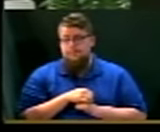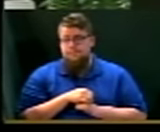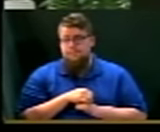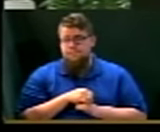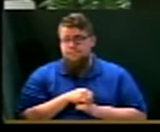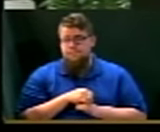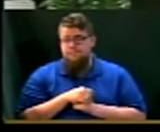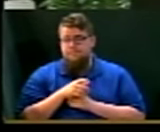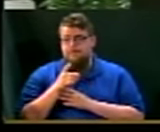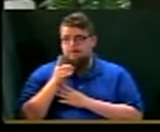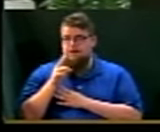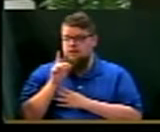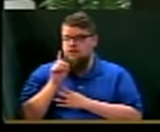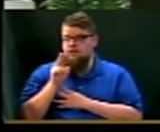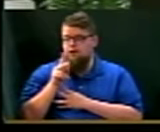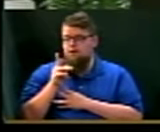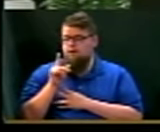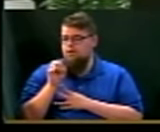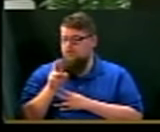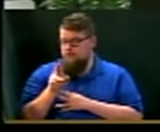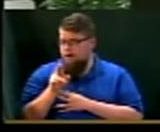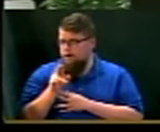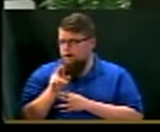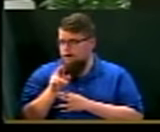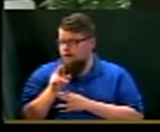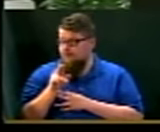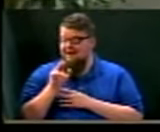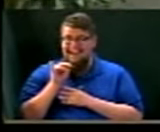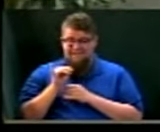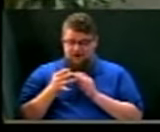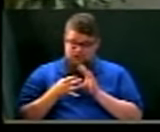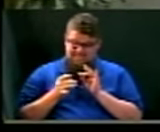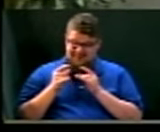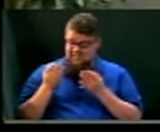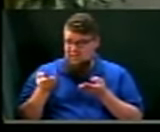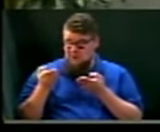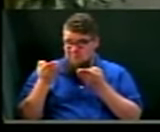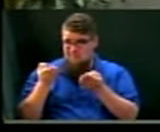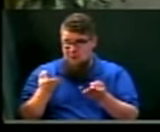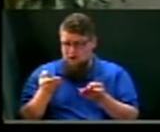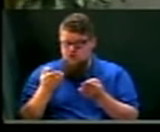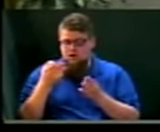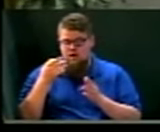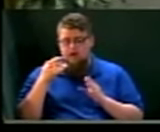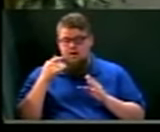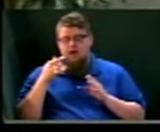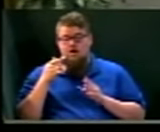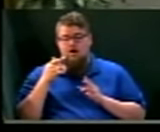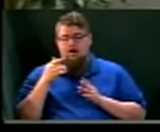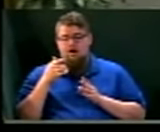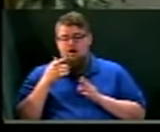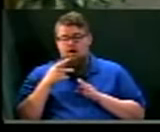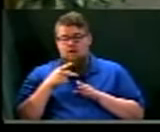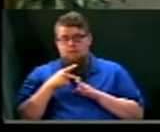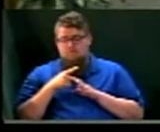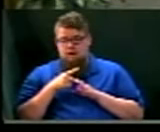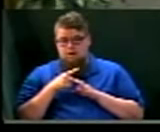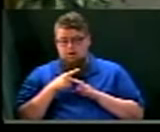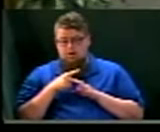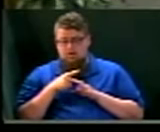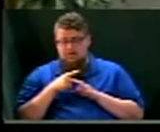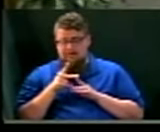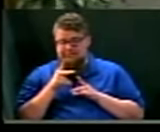Okay. Mr. Dubler, if... If it just states the motion primarily, is there the same